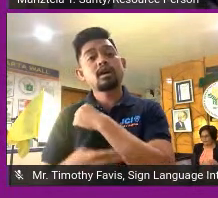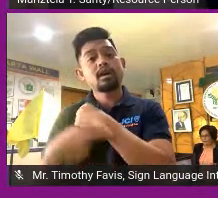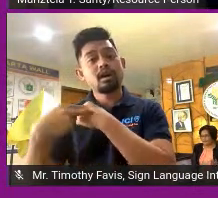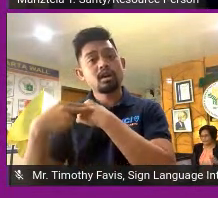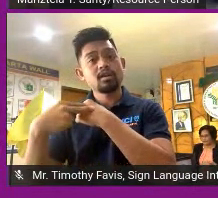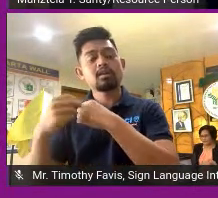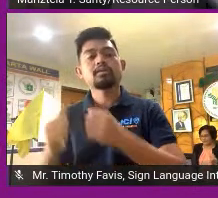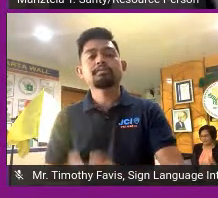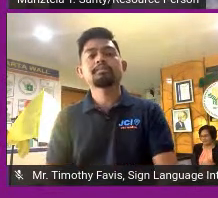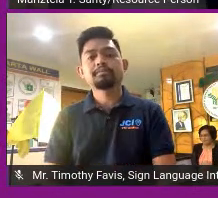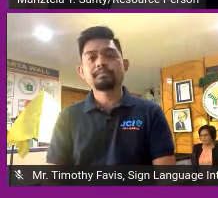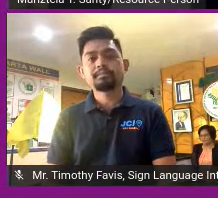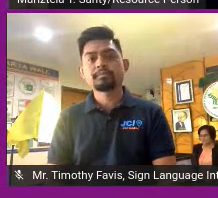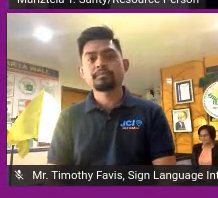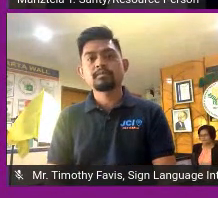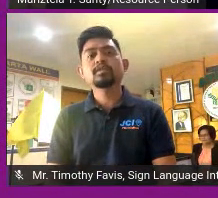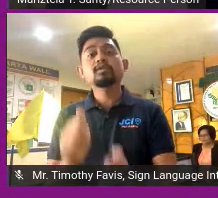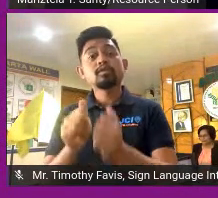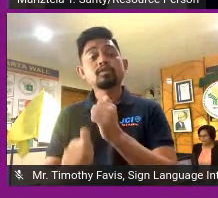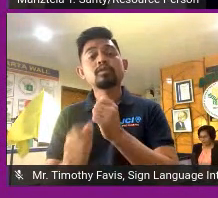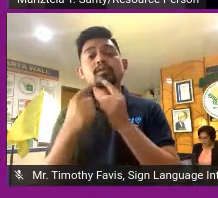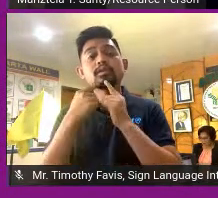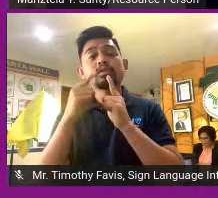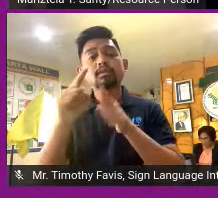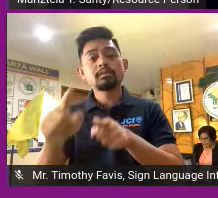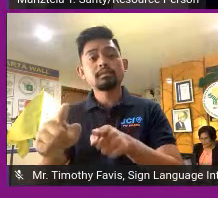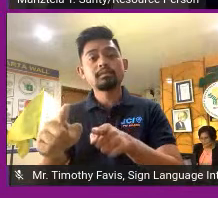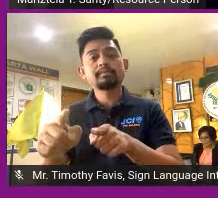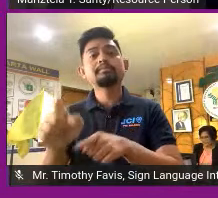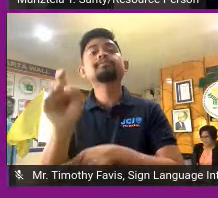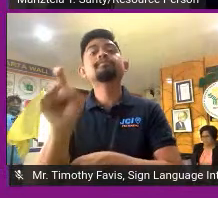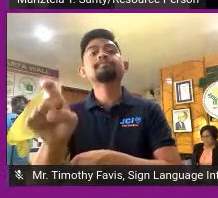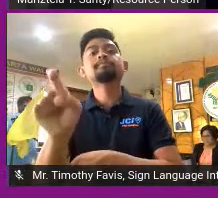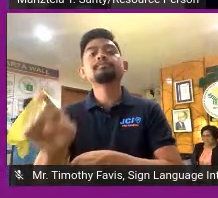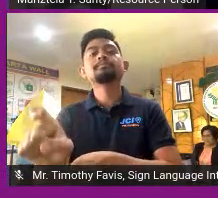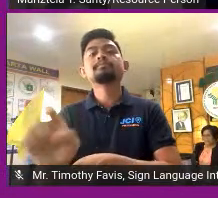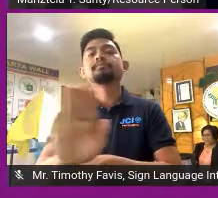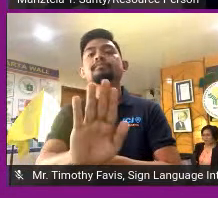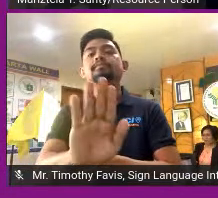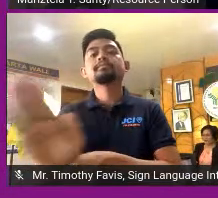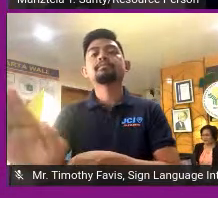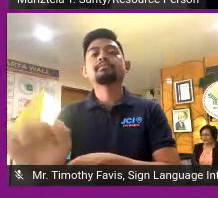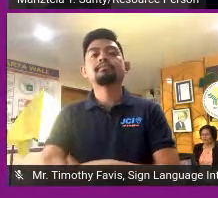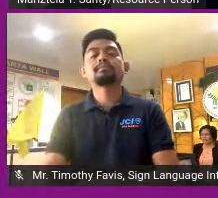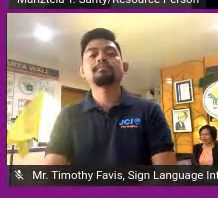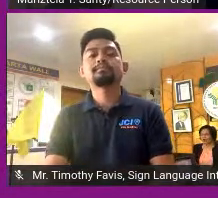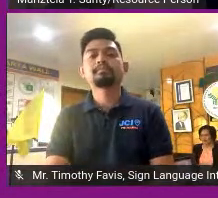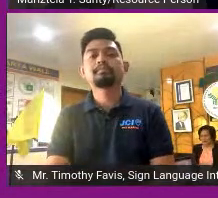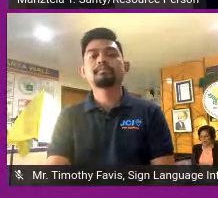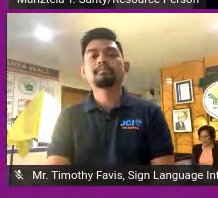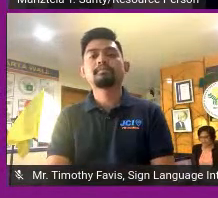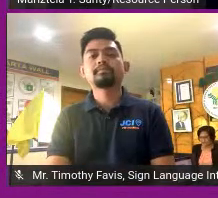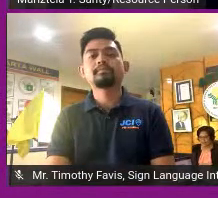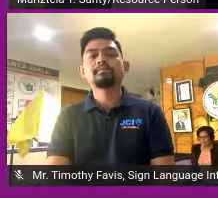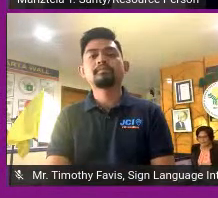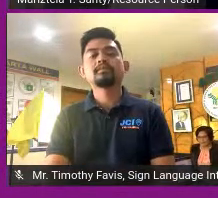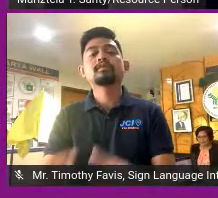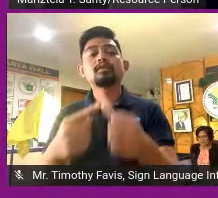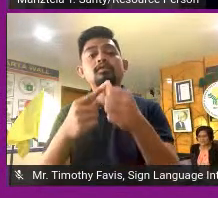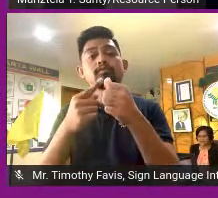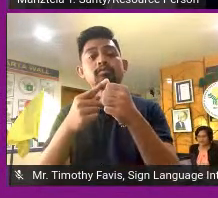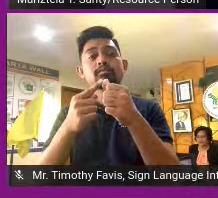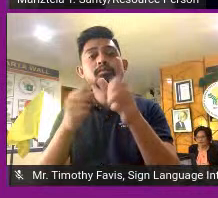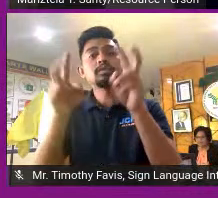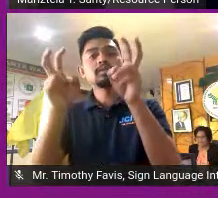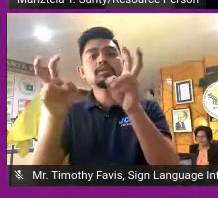So I think this would answer to your needs. The content of our first topic